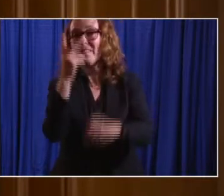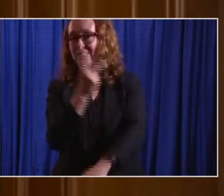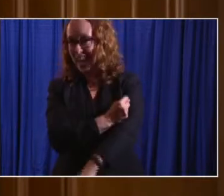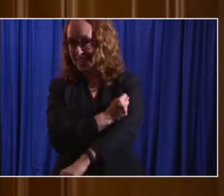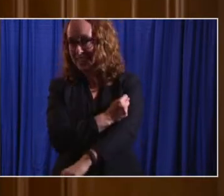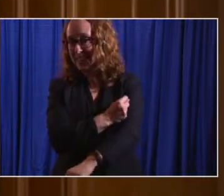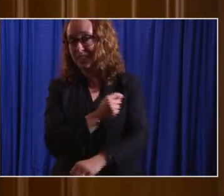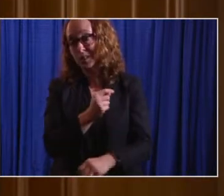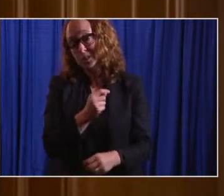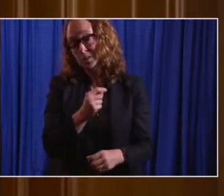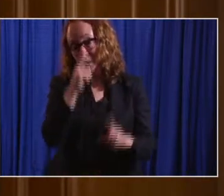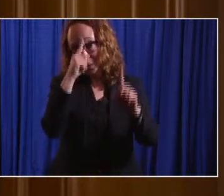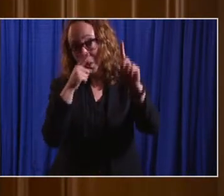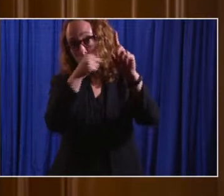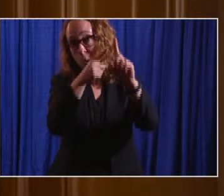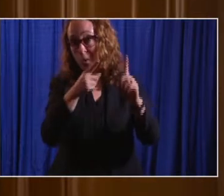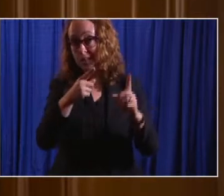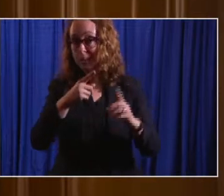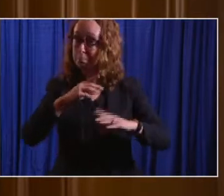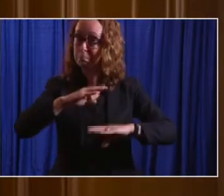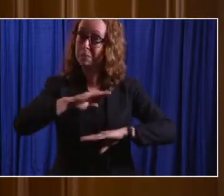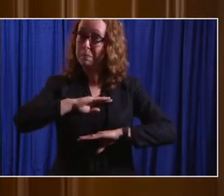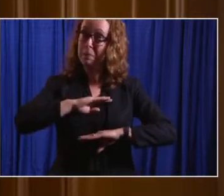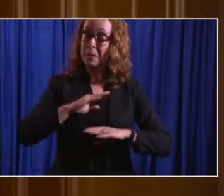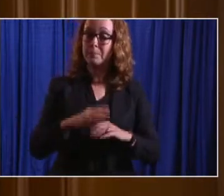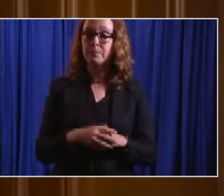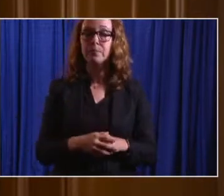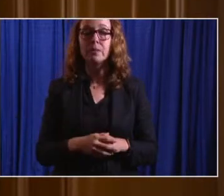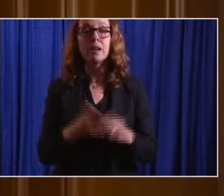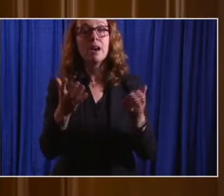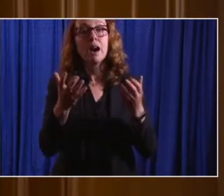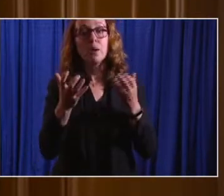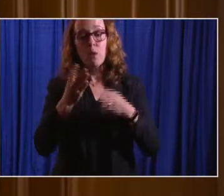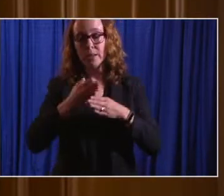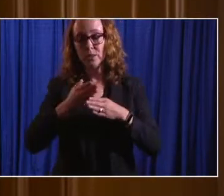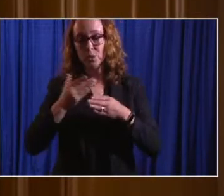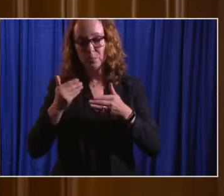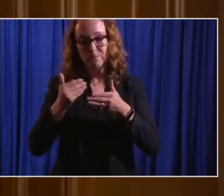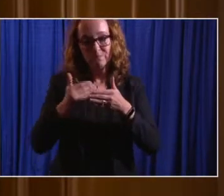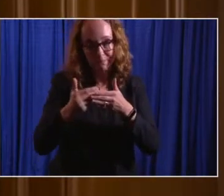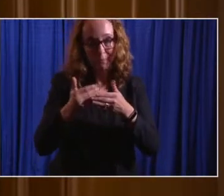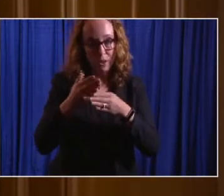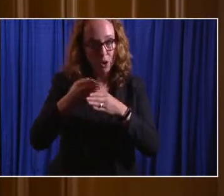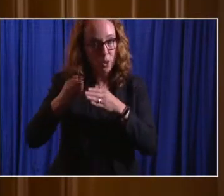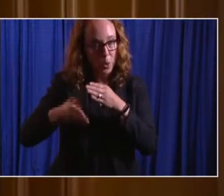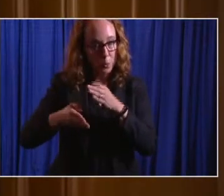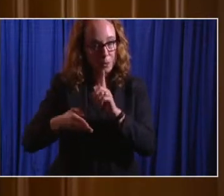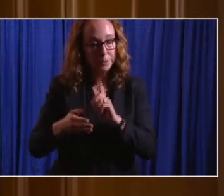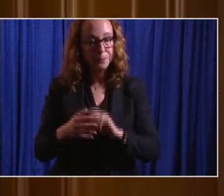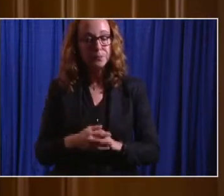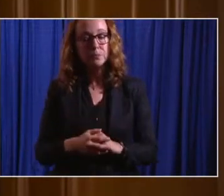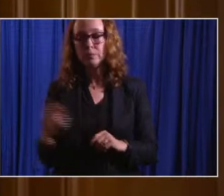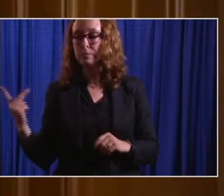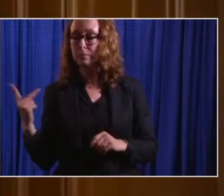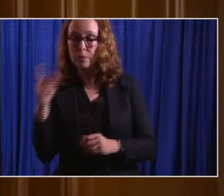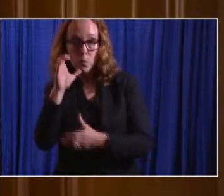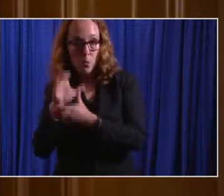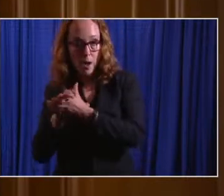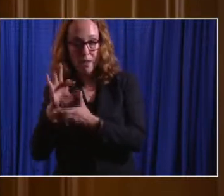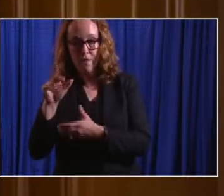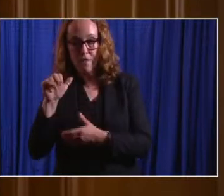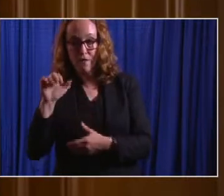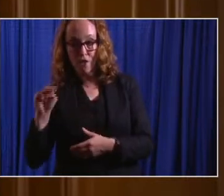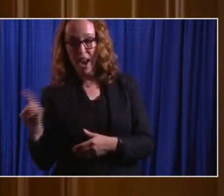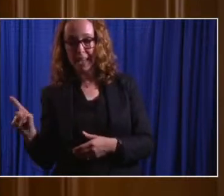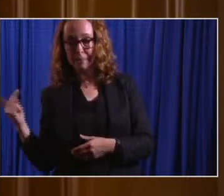single day. I want to close to talk a little bit about what we did Friday. Fran and I did. We were in Ross County to